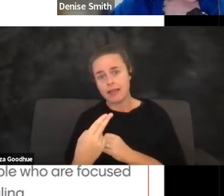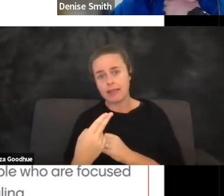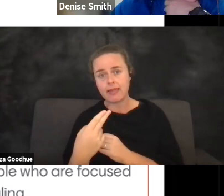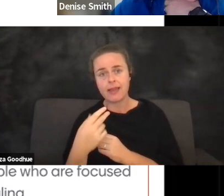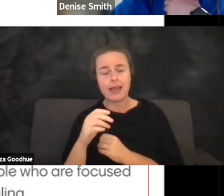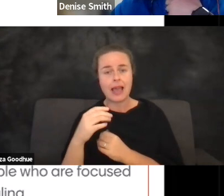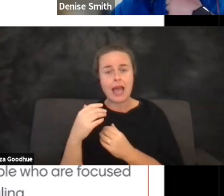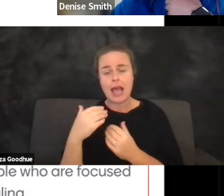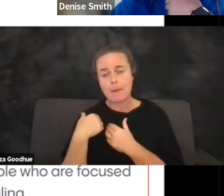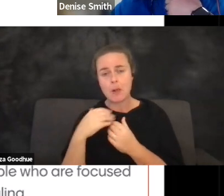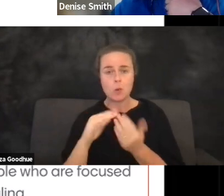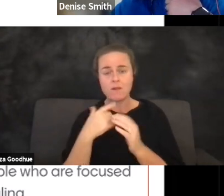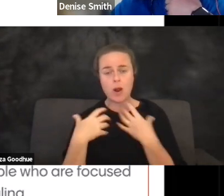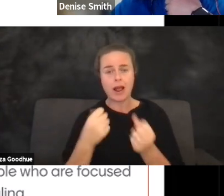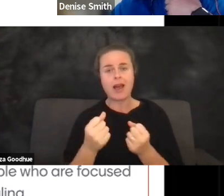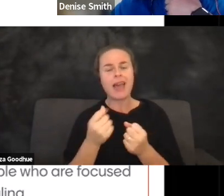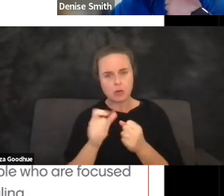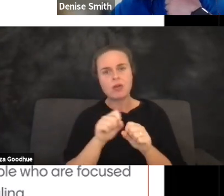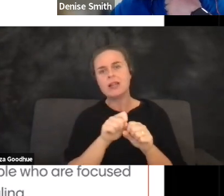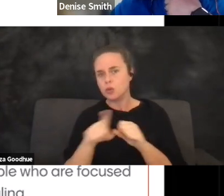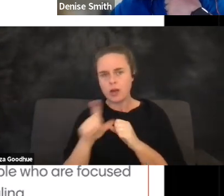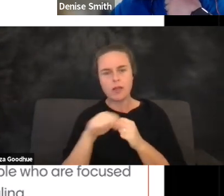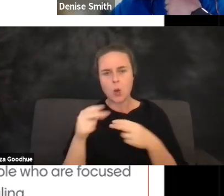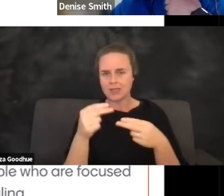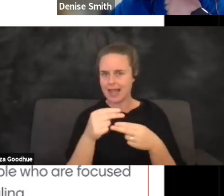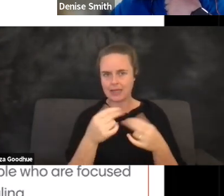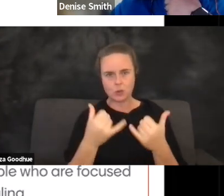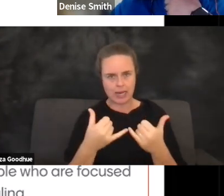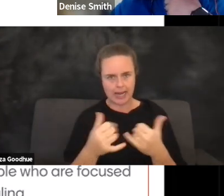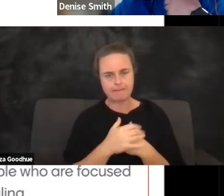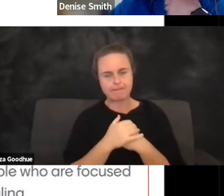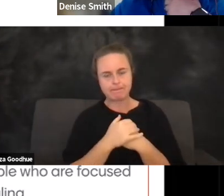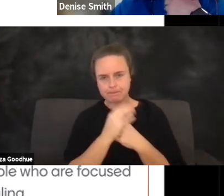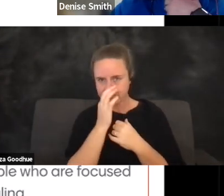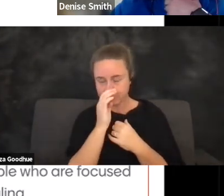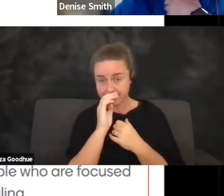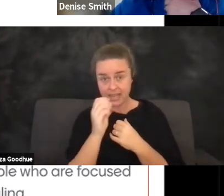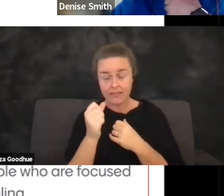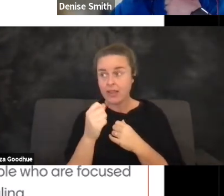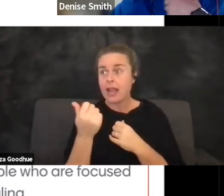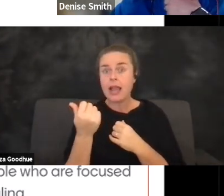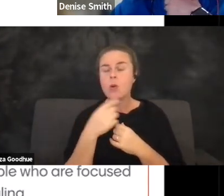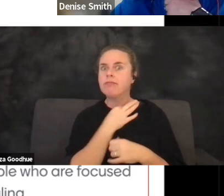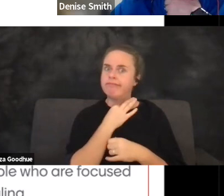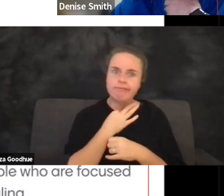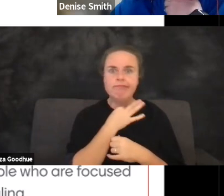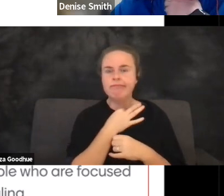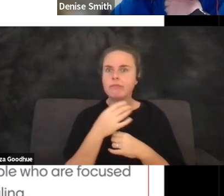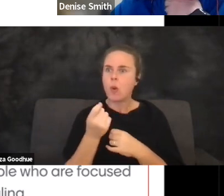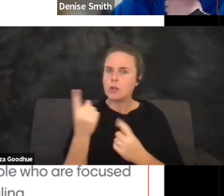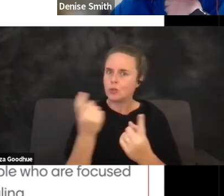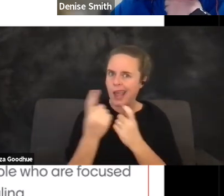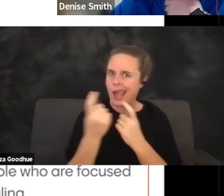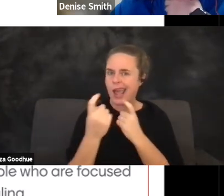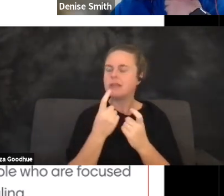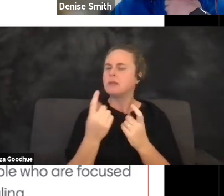everybody that were shared today. But if you have any questions about that work, please reach out to me or Erin Creeley over the next couple of weeks.